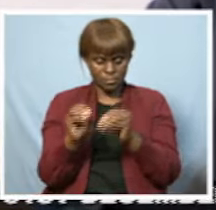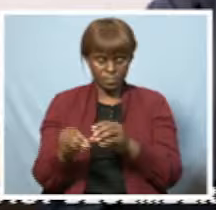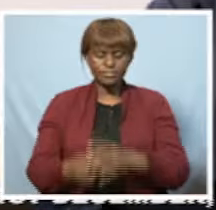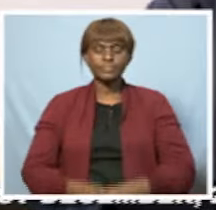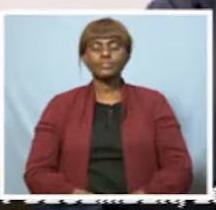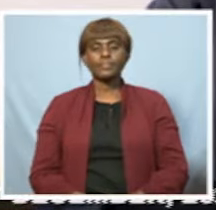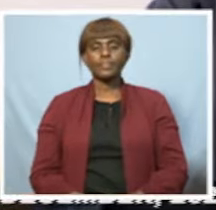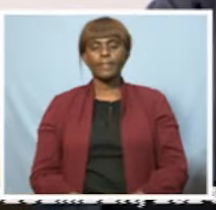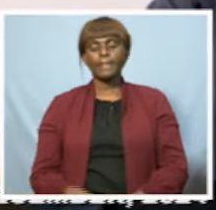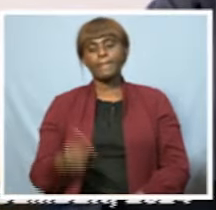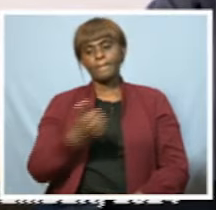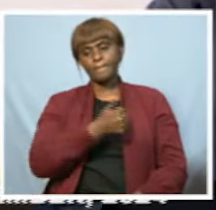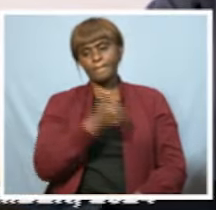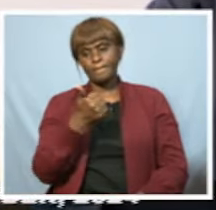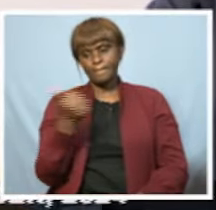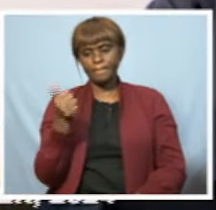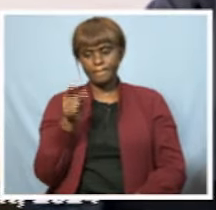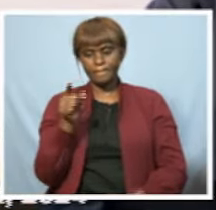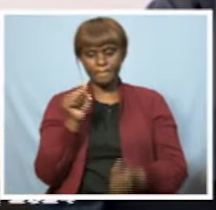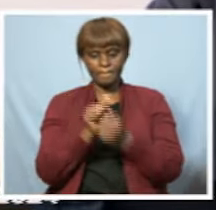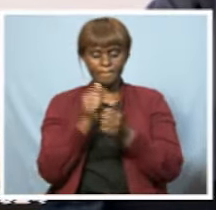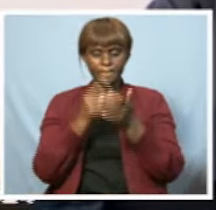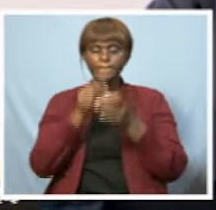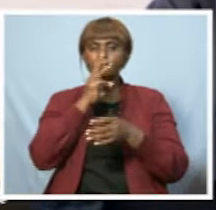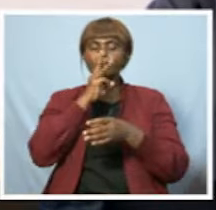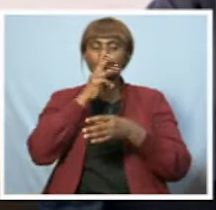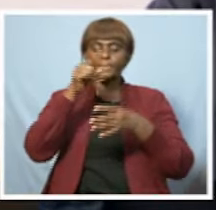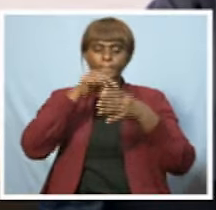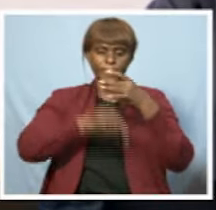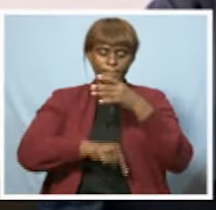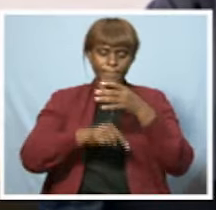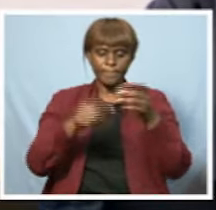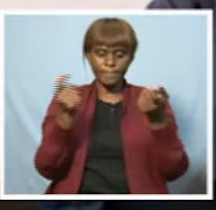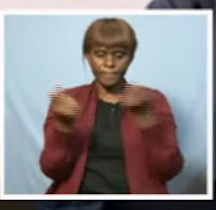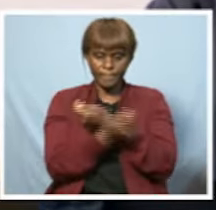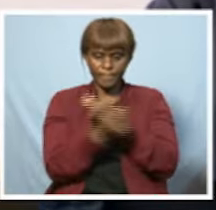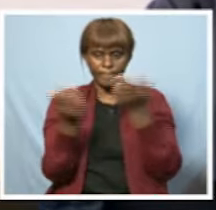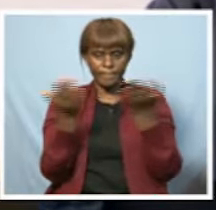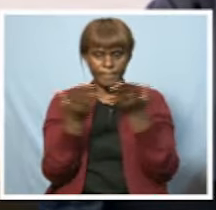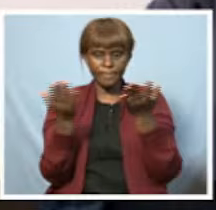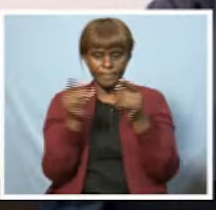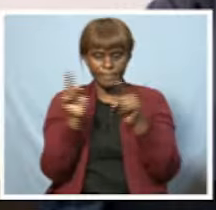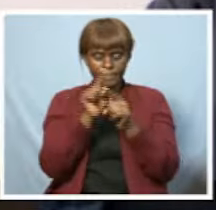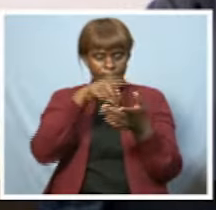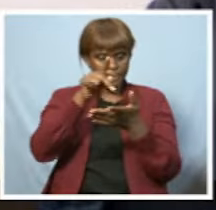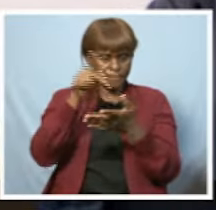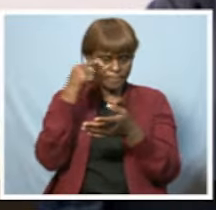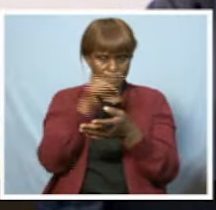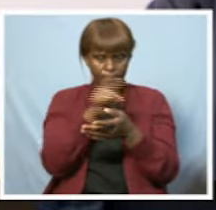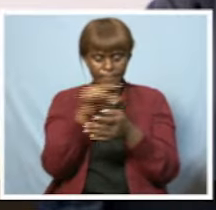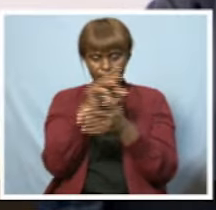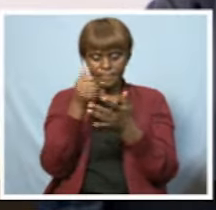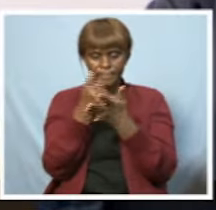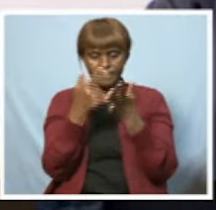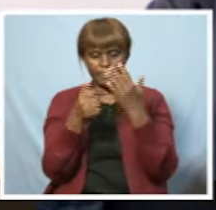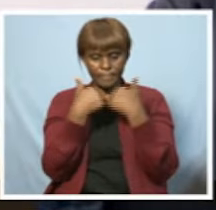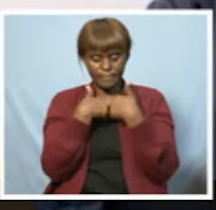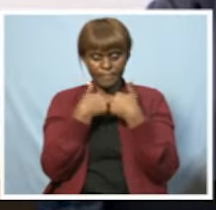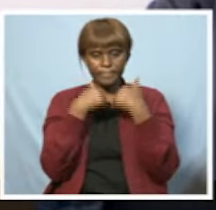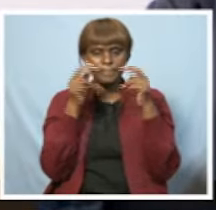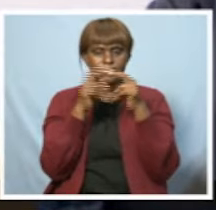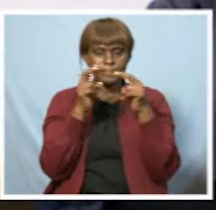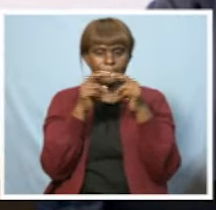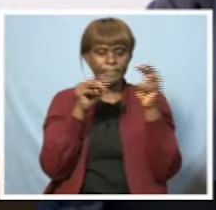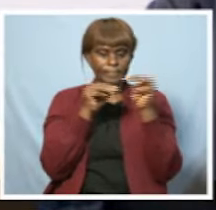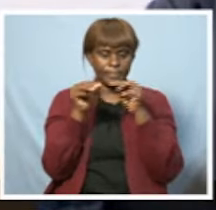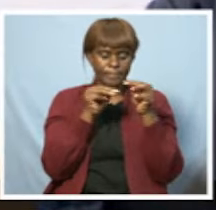other parts of the contract in terms of drilling remained unchanged, and they had to be paid for, because the surveys, as per contract